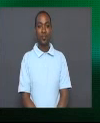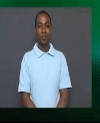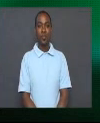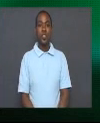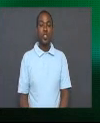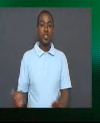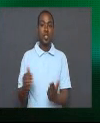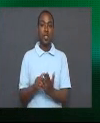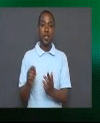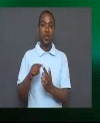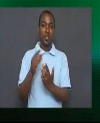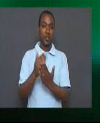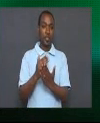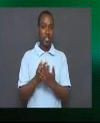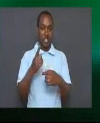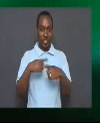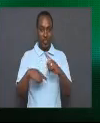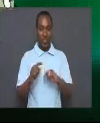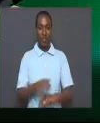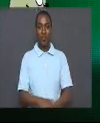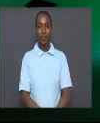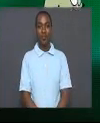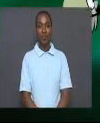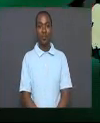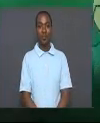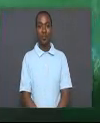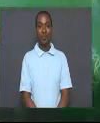Let's get back to our lesson.